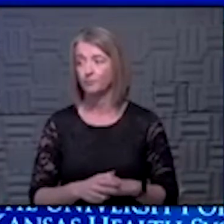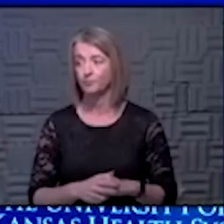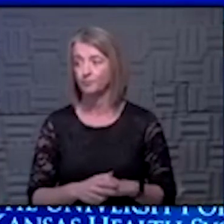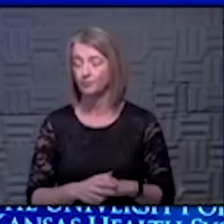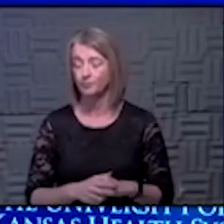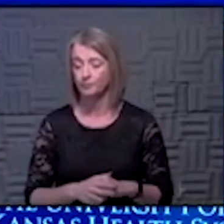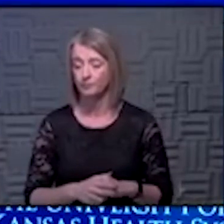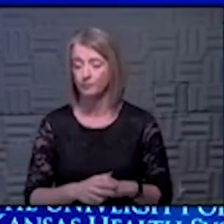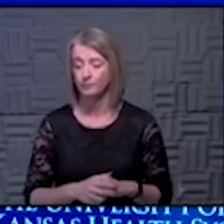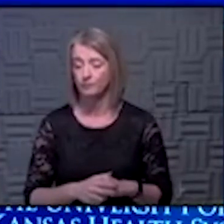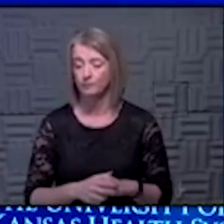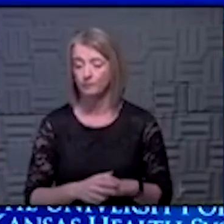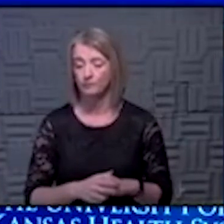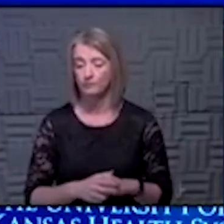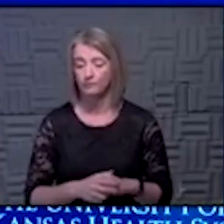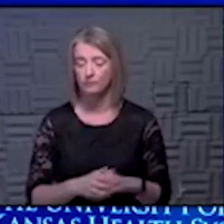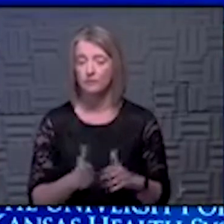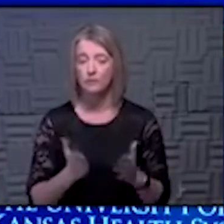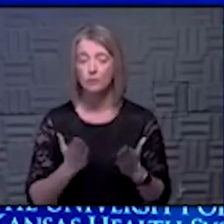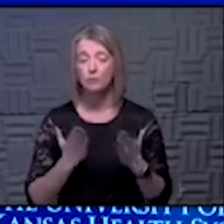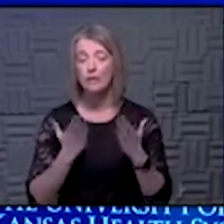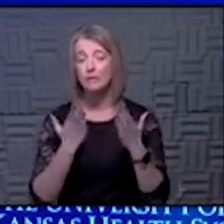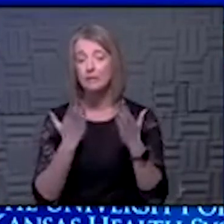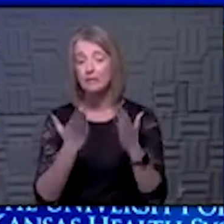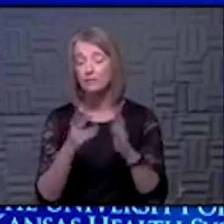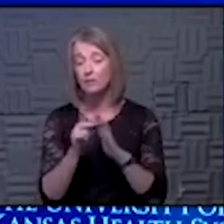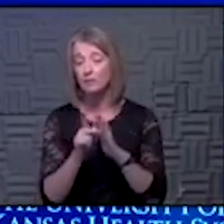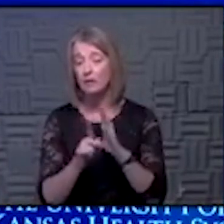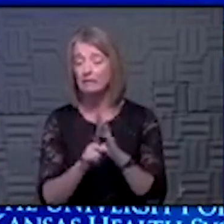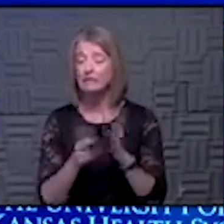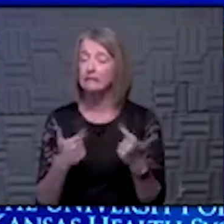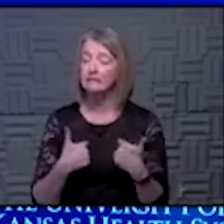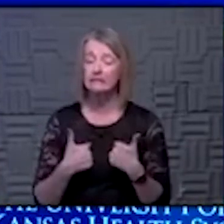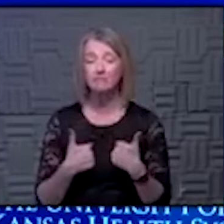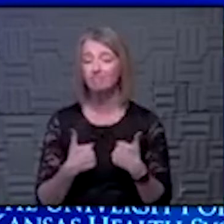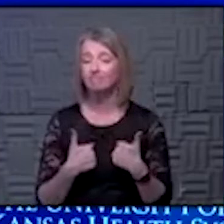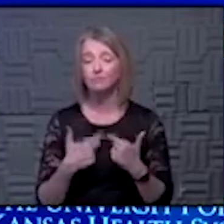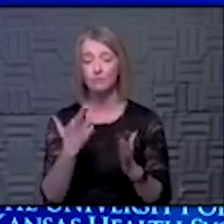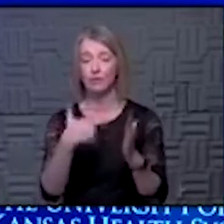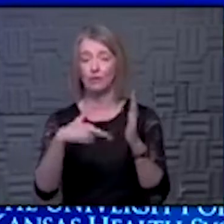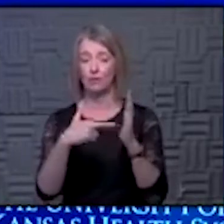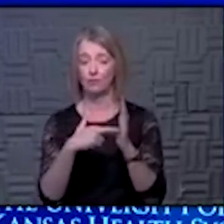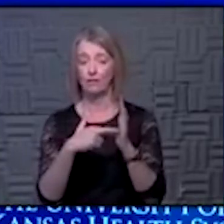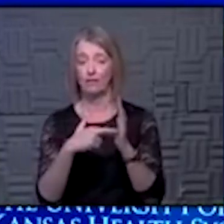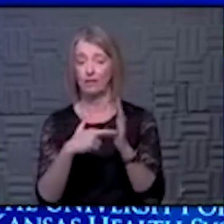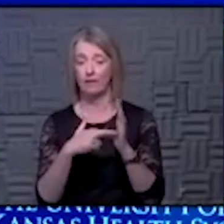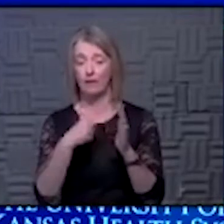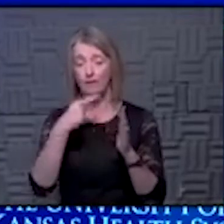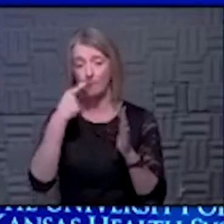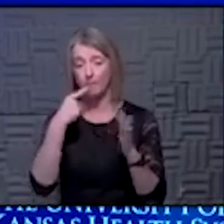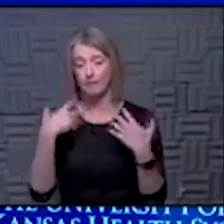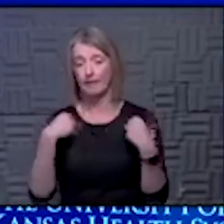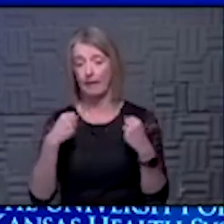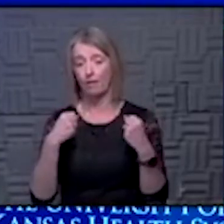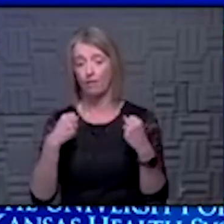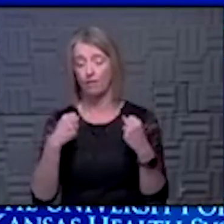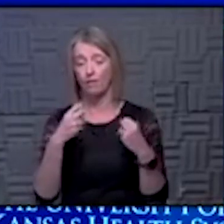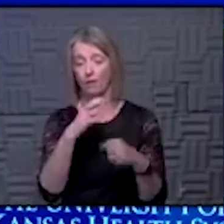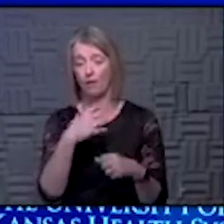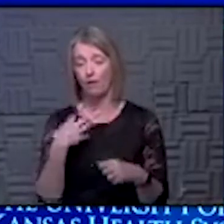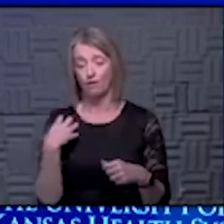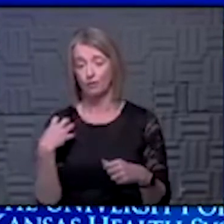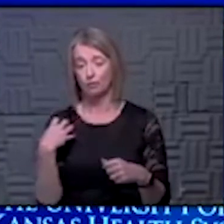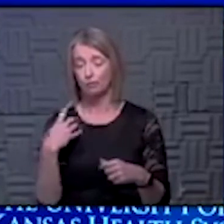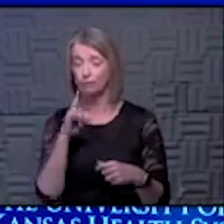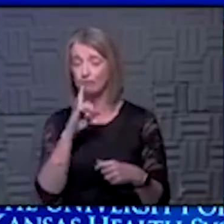creating a recommendation for policy, that's really the role and responsibility of our elected officials and our public health officers. I would